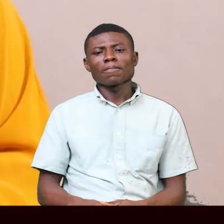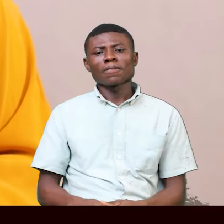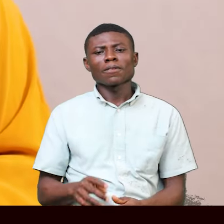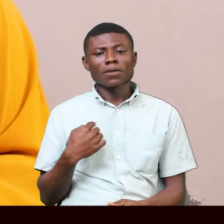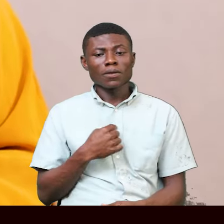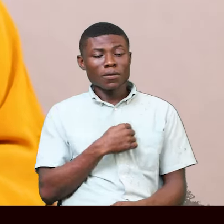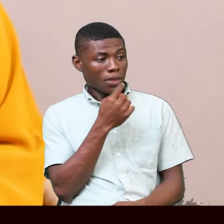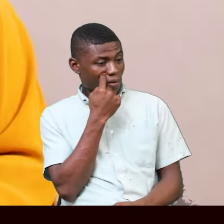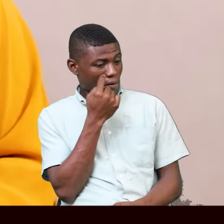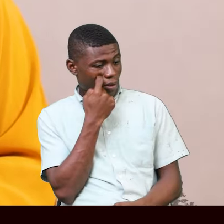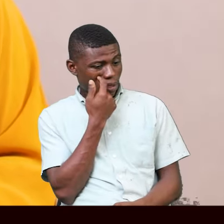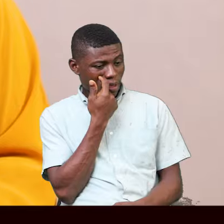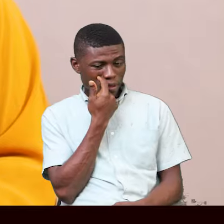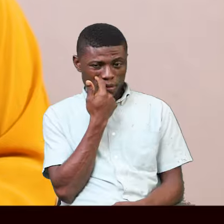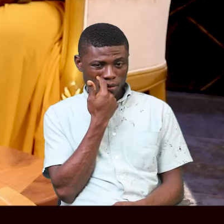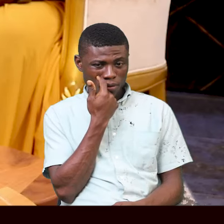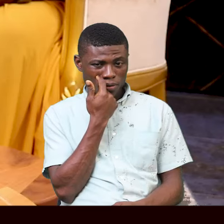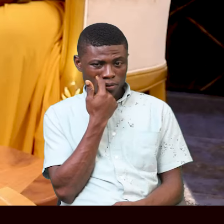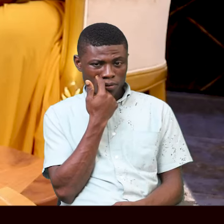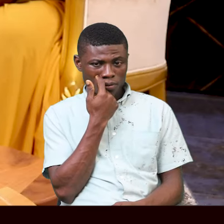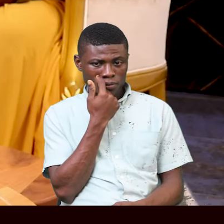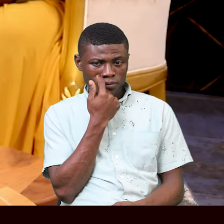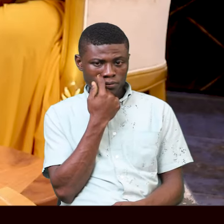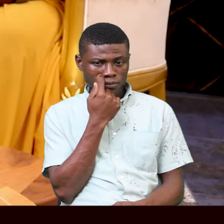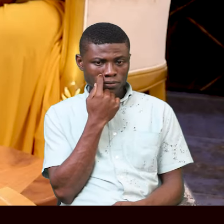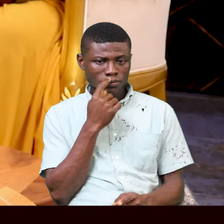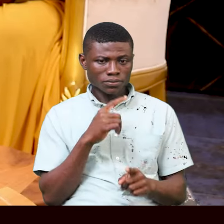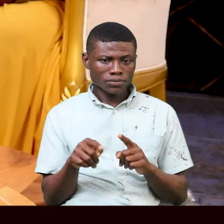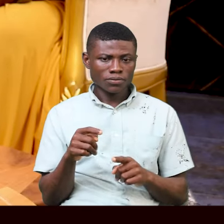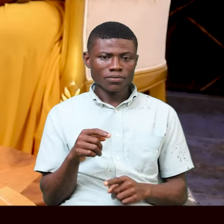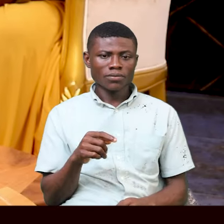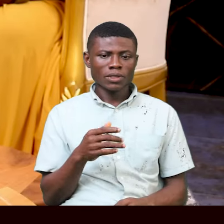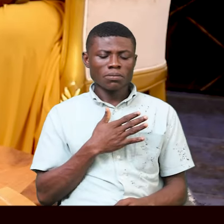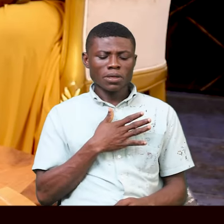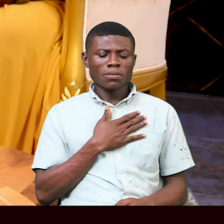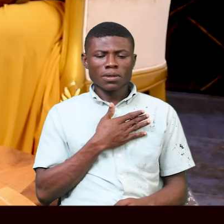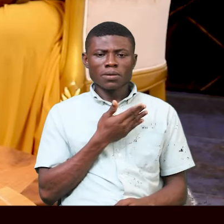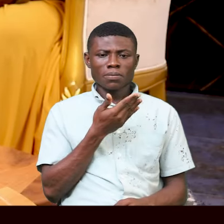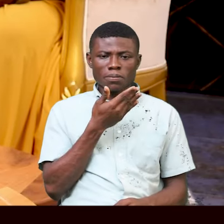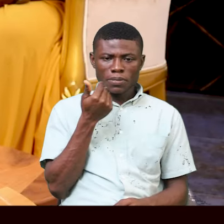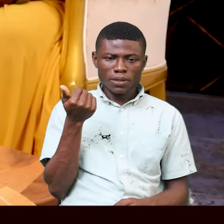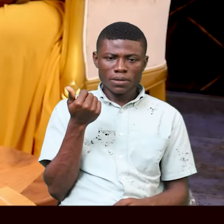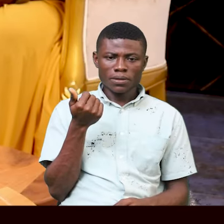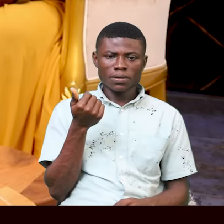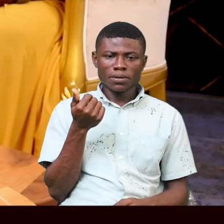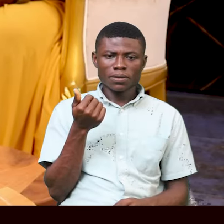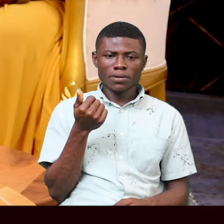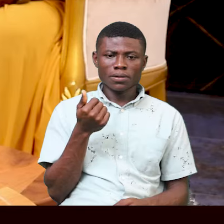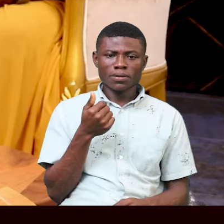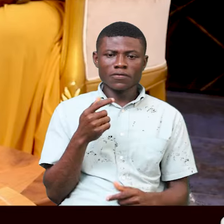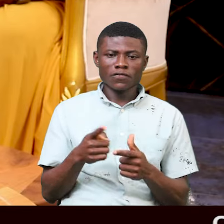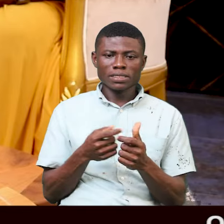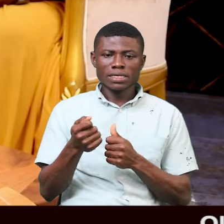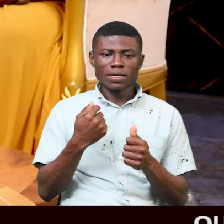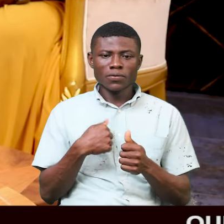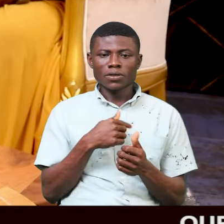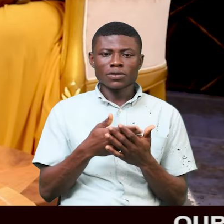ye shen ni soir. I can me when him say no. Mm-hmm. Your first car, your toy, me na me talk car